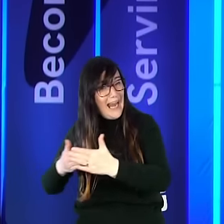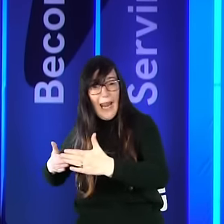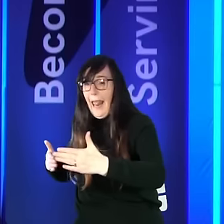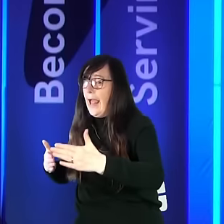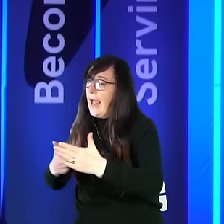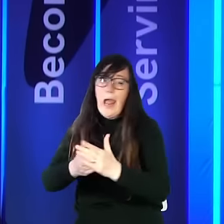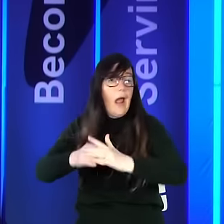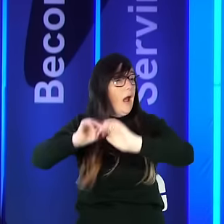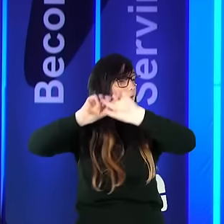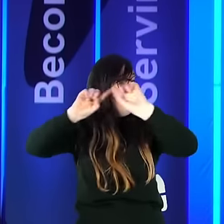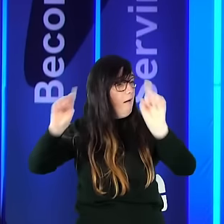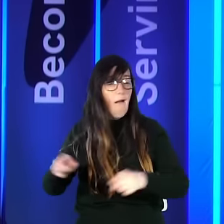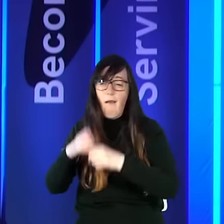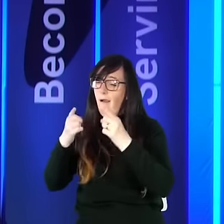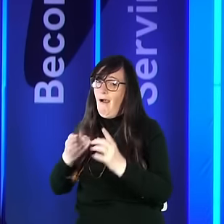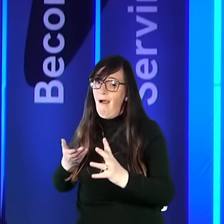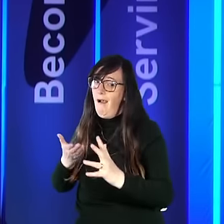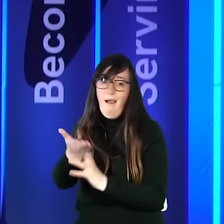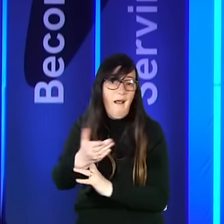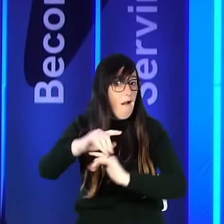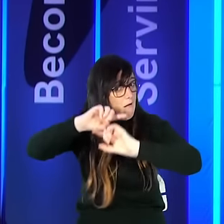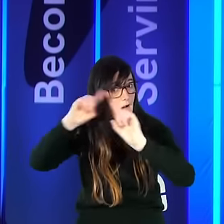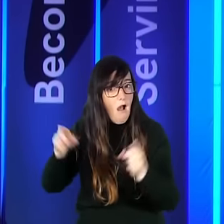this glorious new creation.